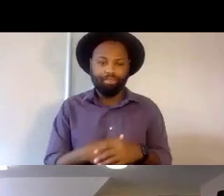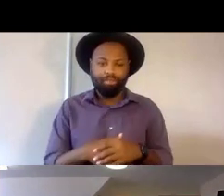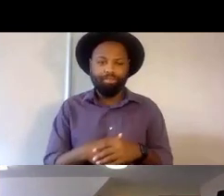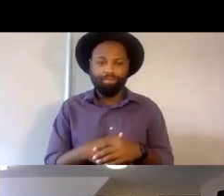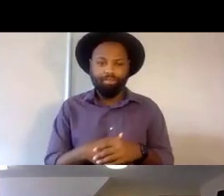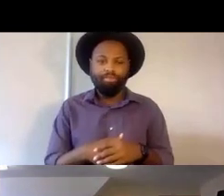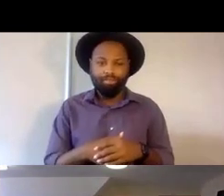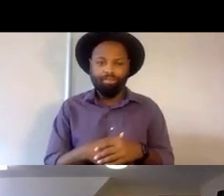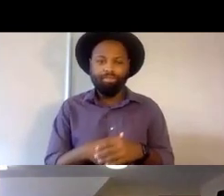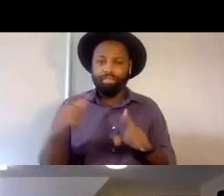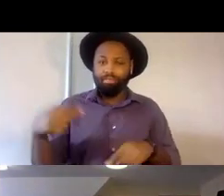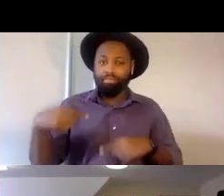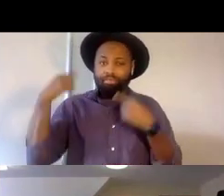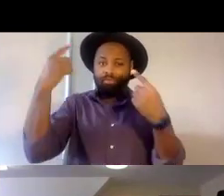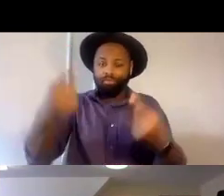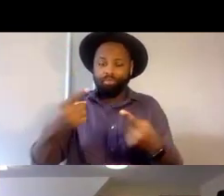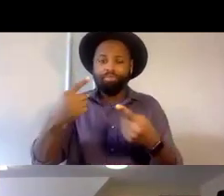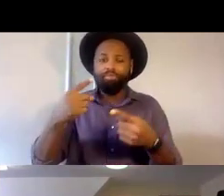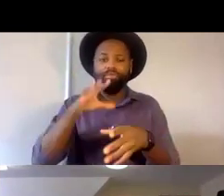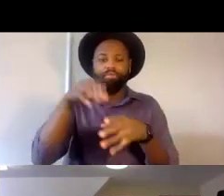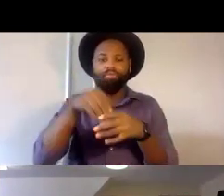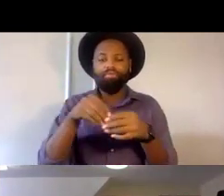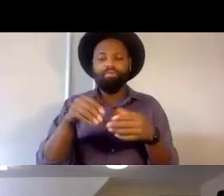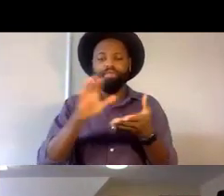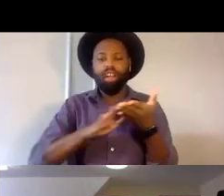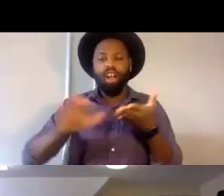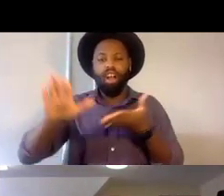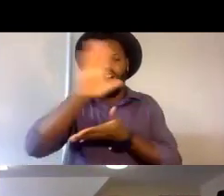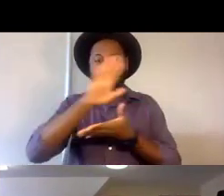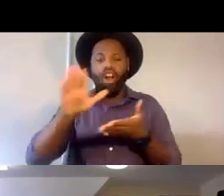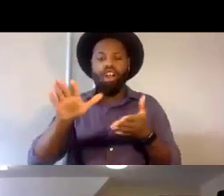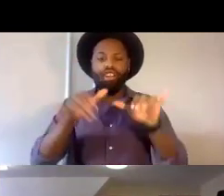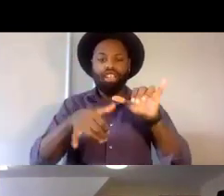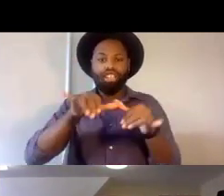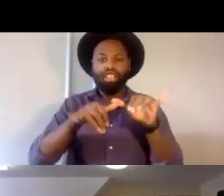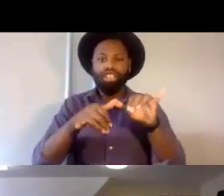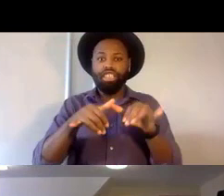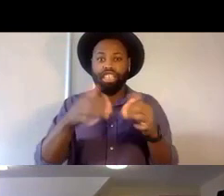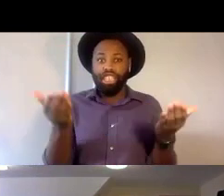been in the College of Engineering Technology at RIT